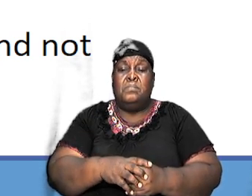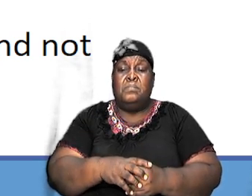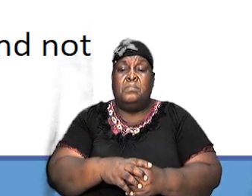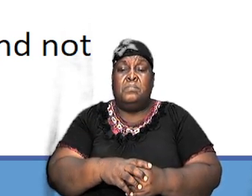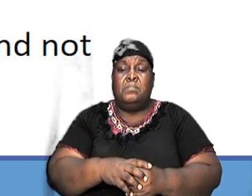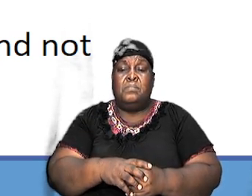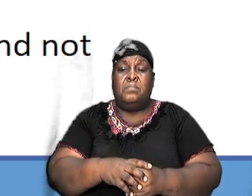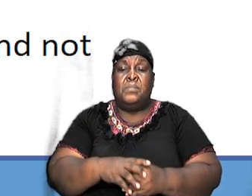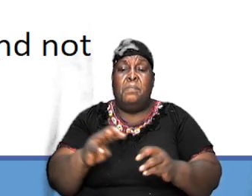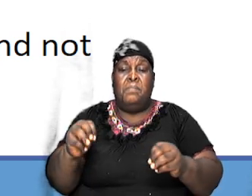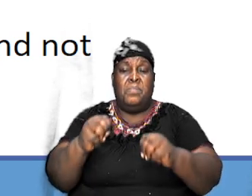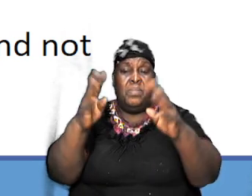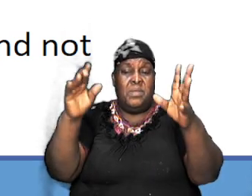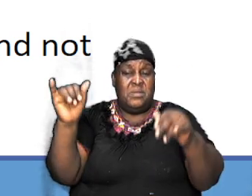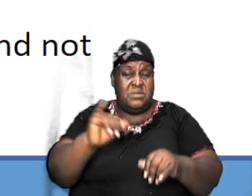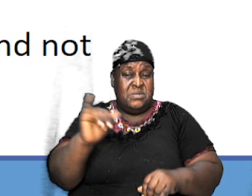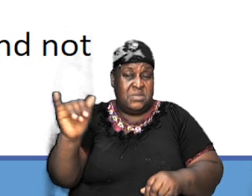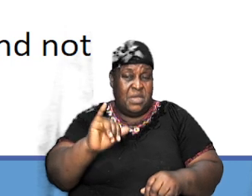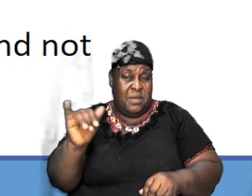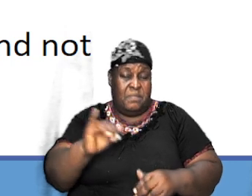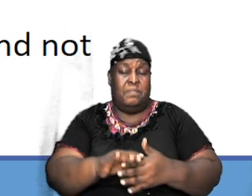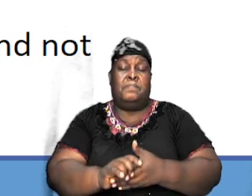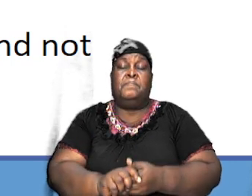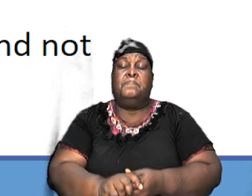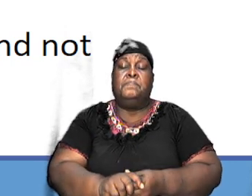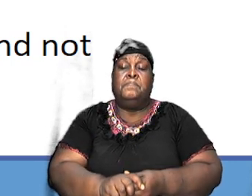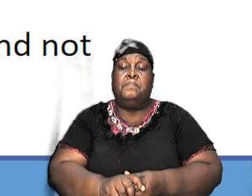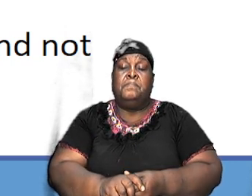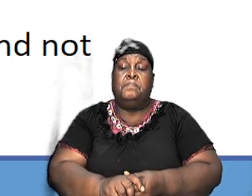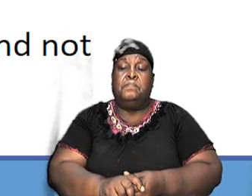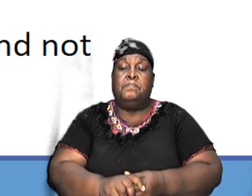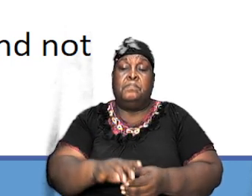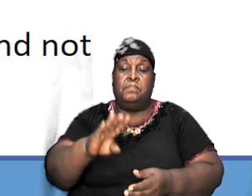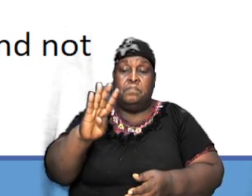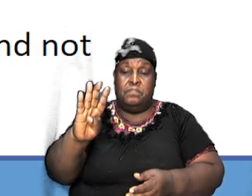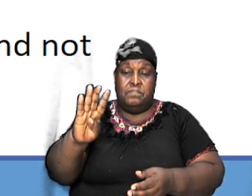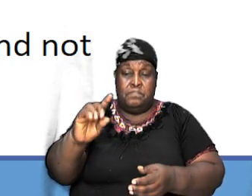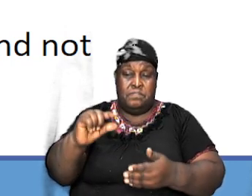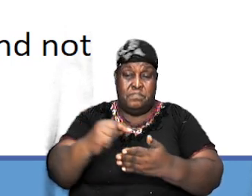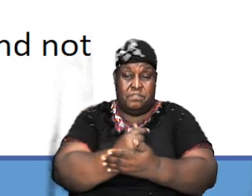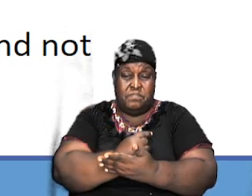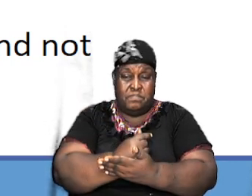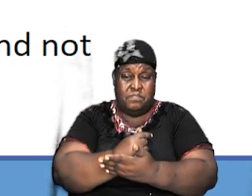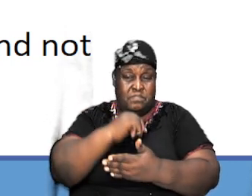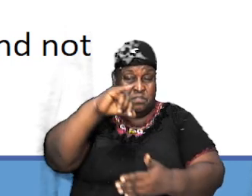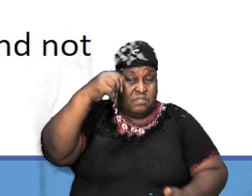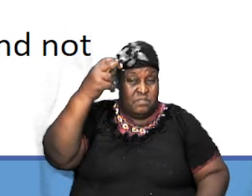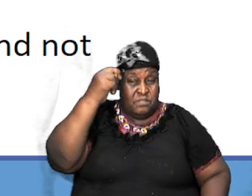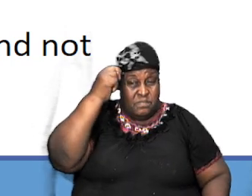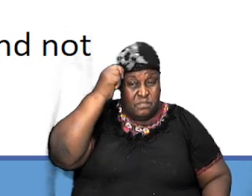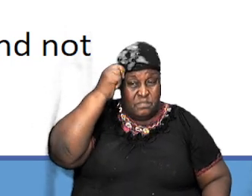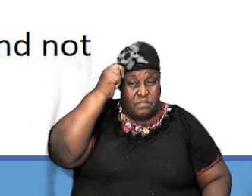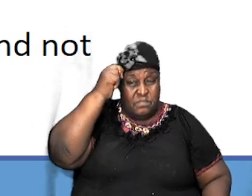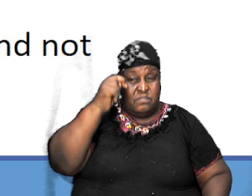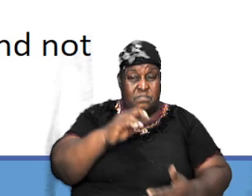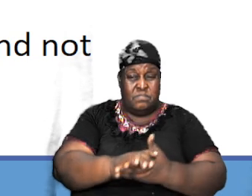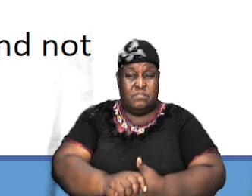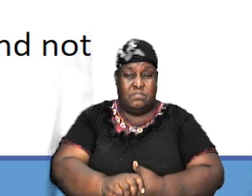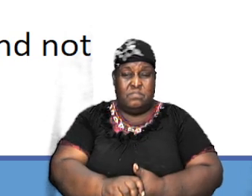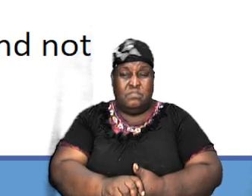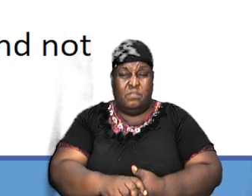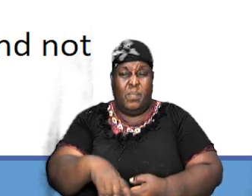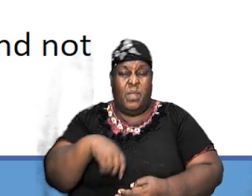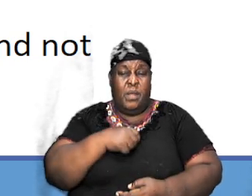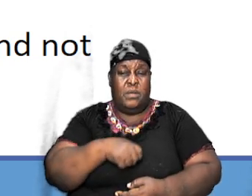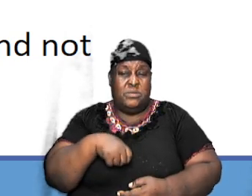same. And of course, we are saying that the fourth gospel, and that is the gospel of John, is actually